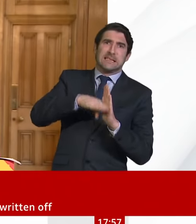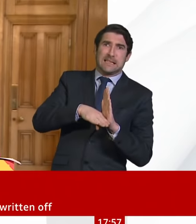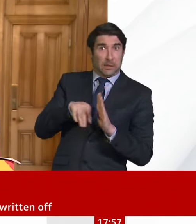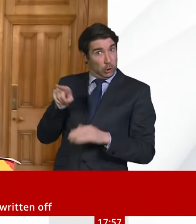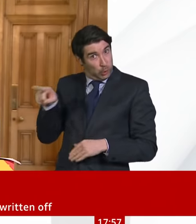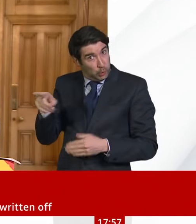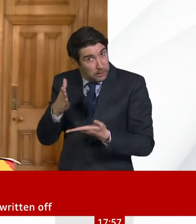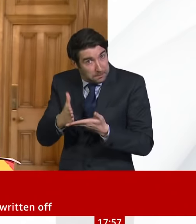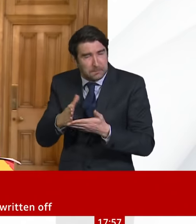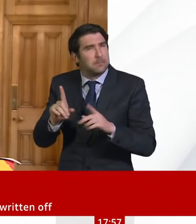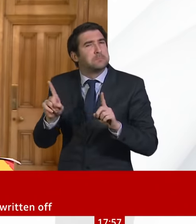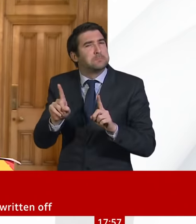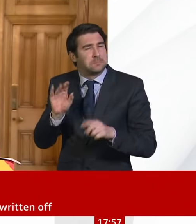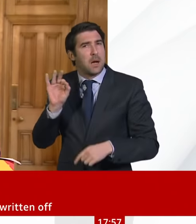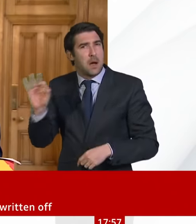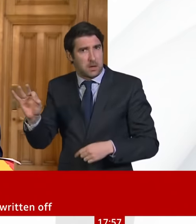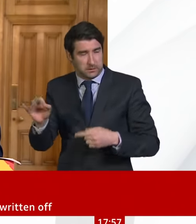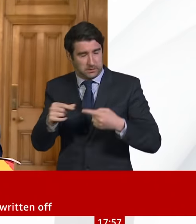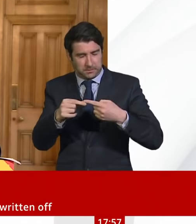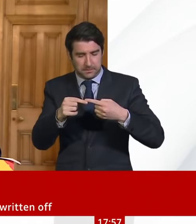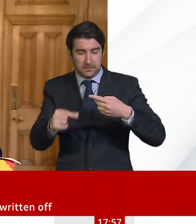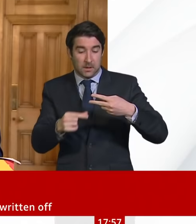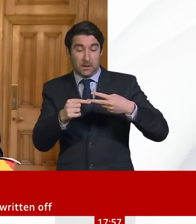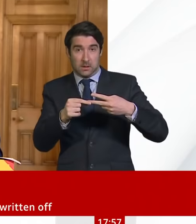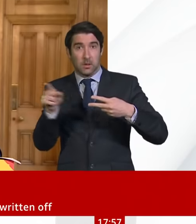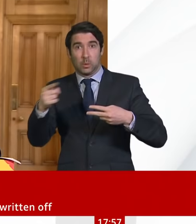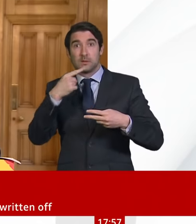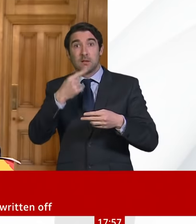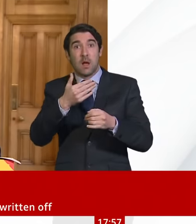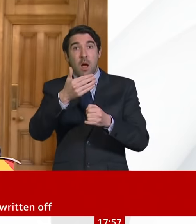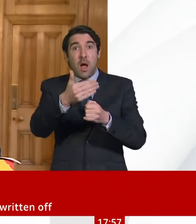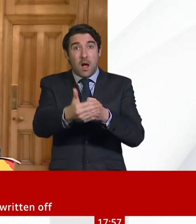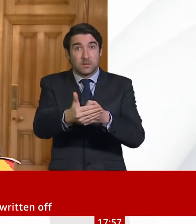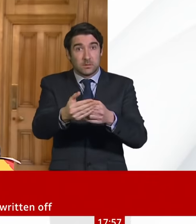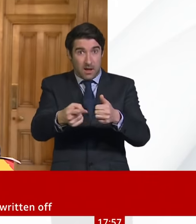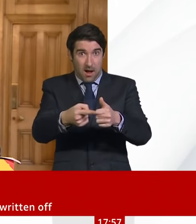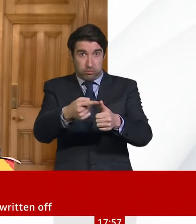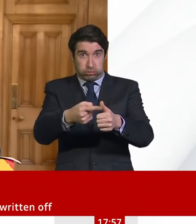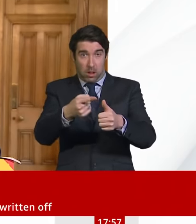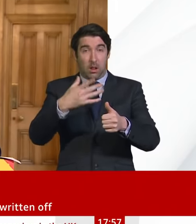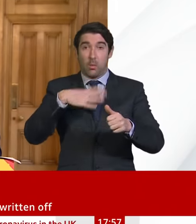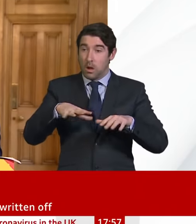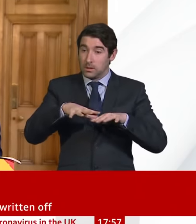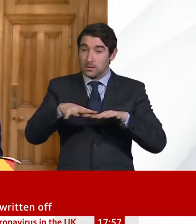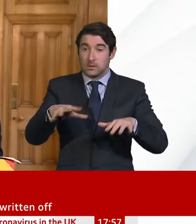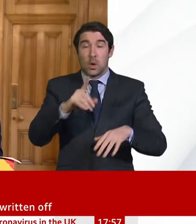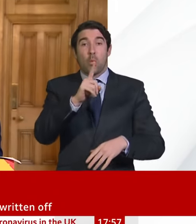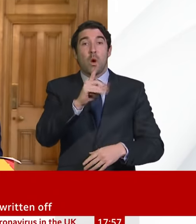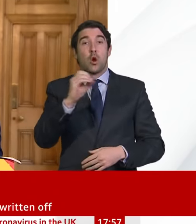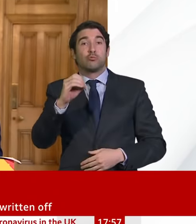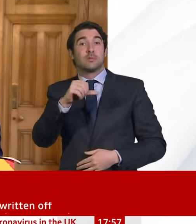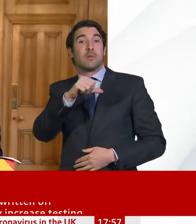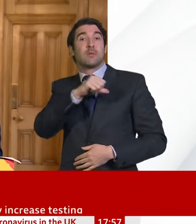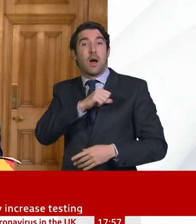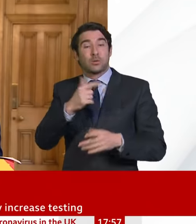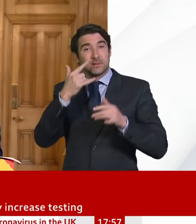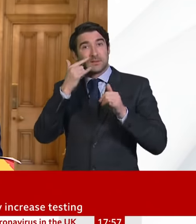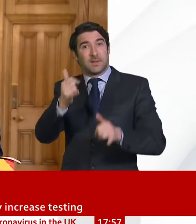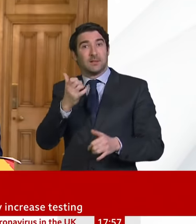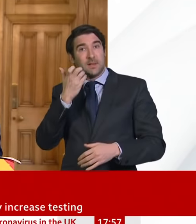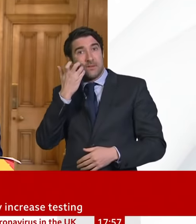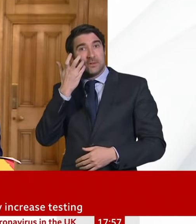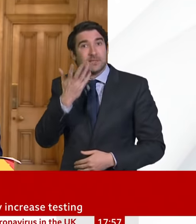their own tests, you say 100,000 a day by the end of the month, but that's not 100,000 people because of all